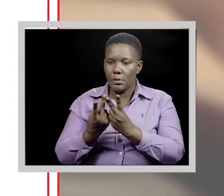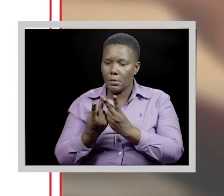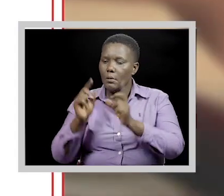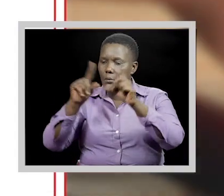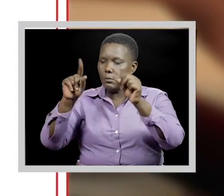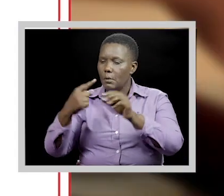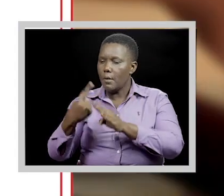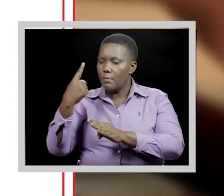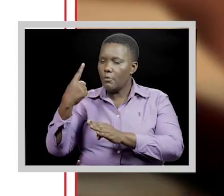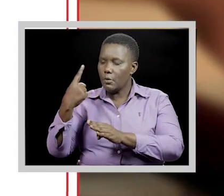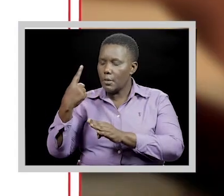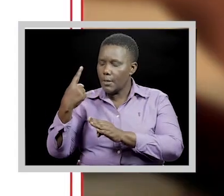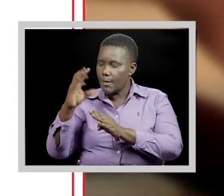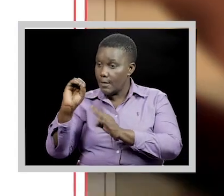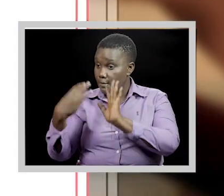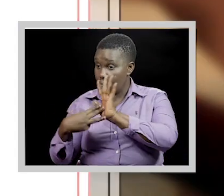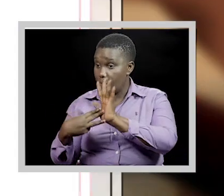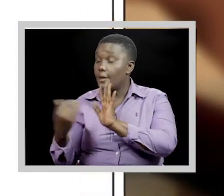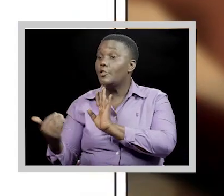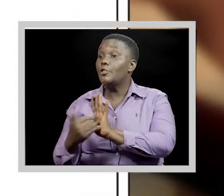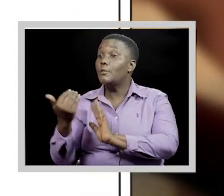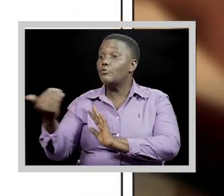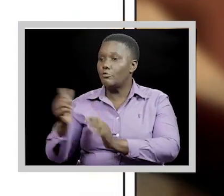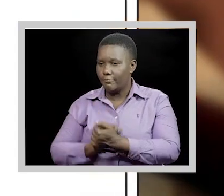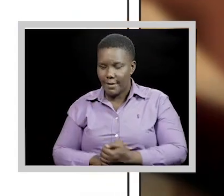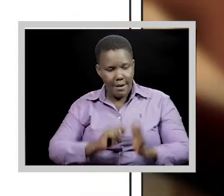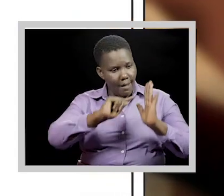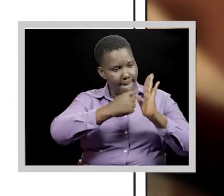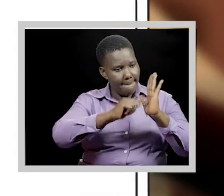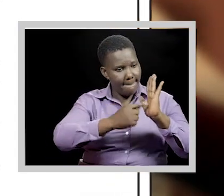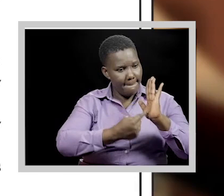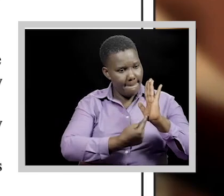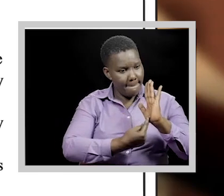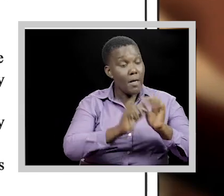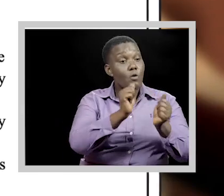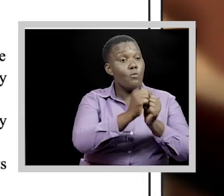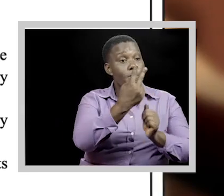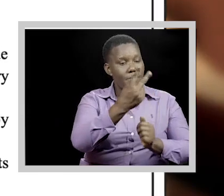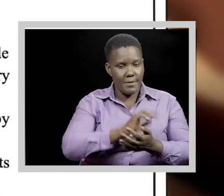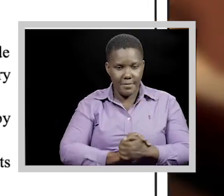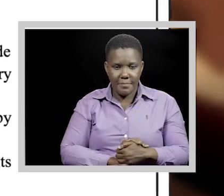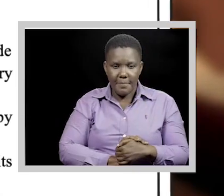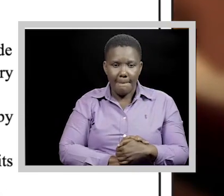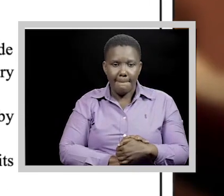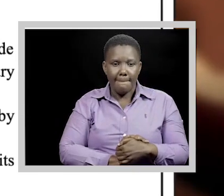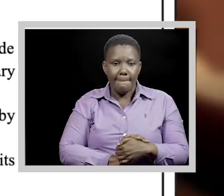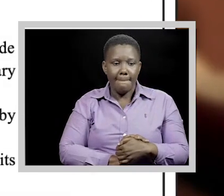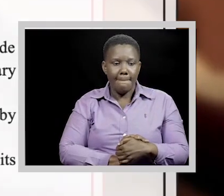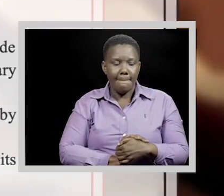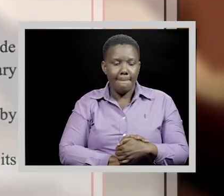Section 113 of the Law of the Child Act and Rule 12 of the Juvenile Court Rules.